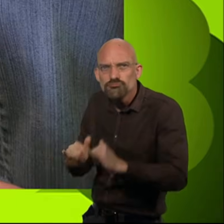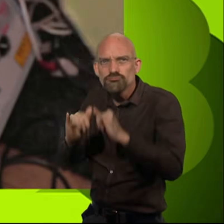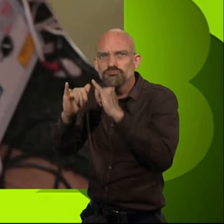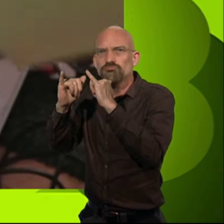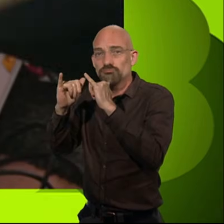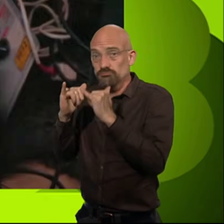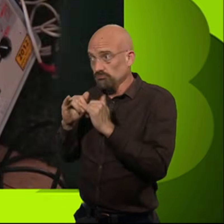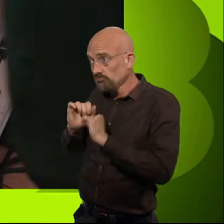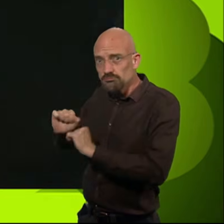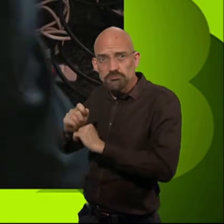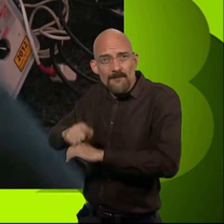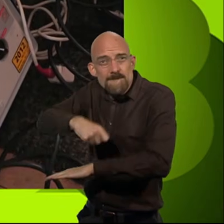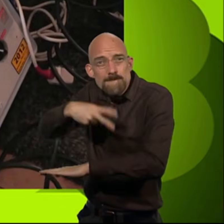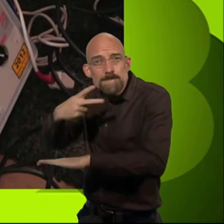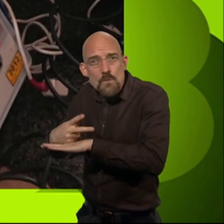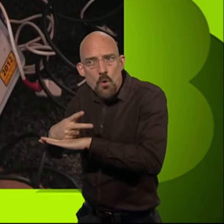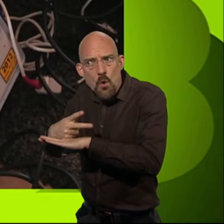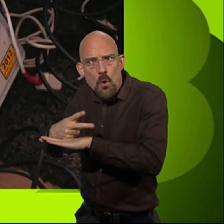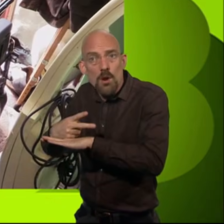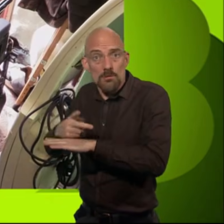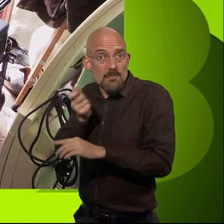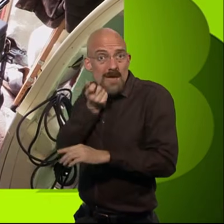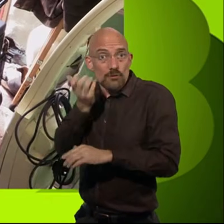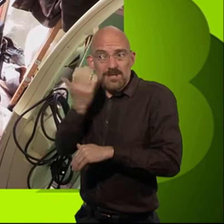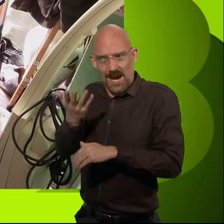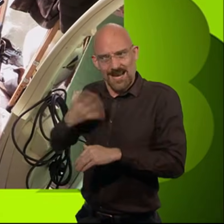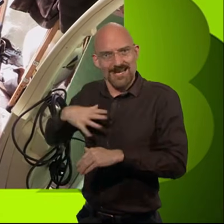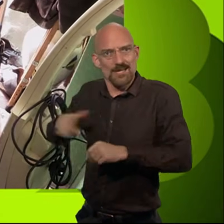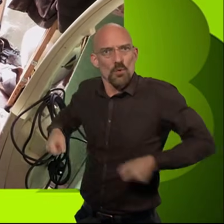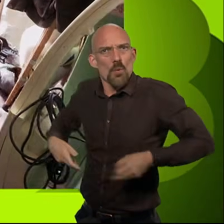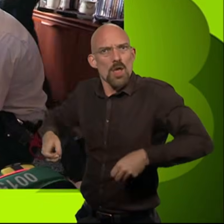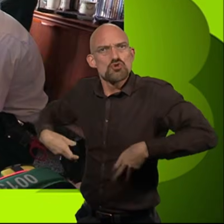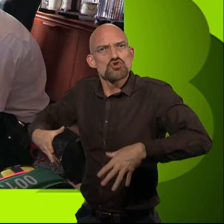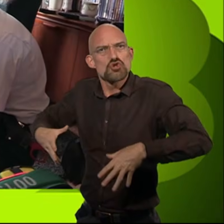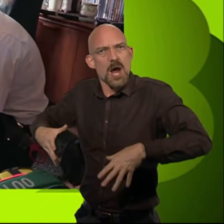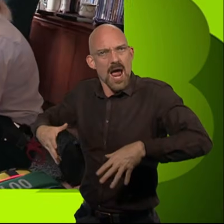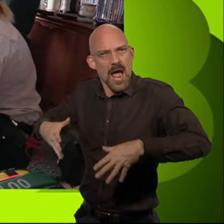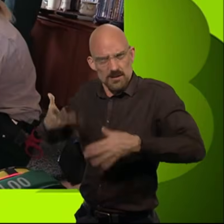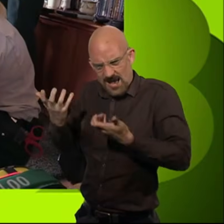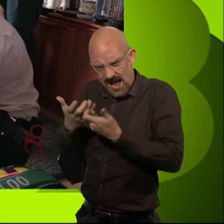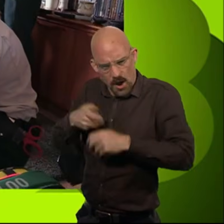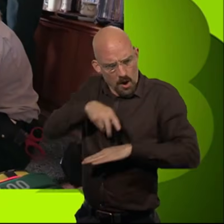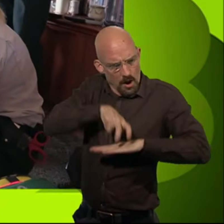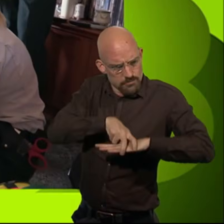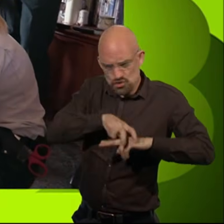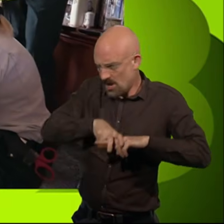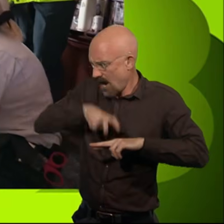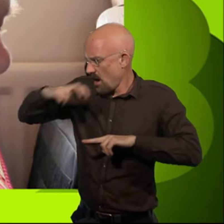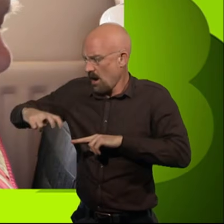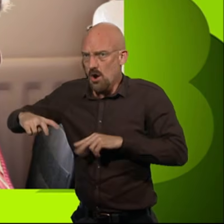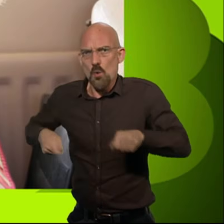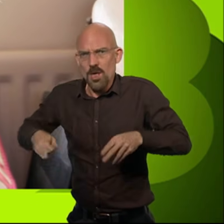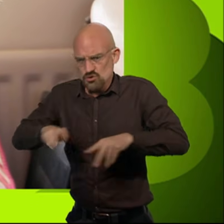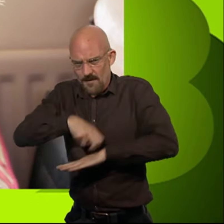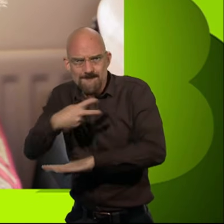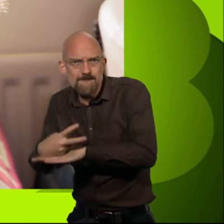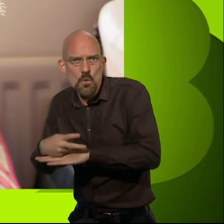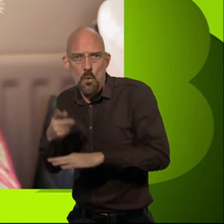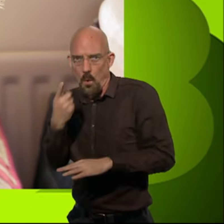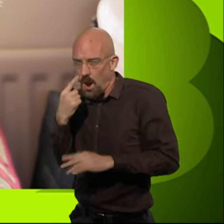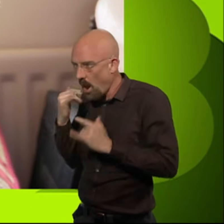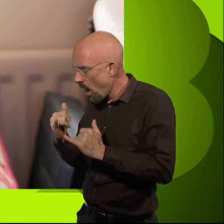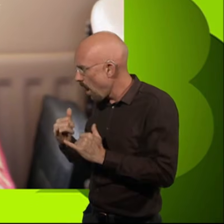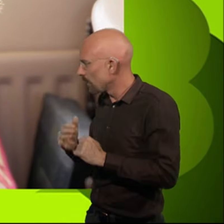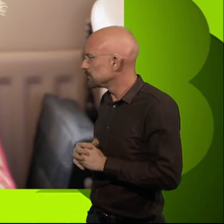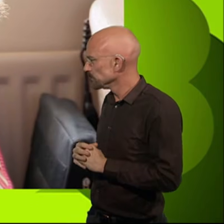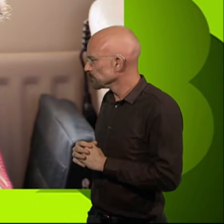every day from his armchair to his wheelchair. You sound a bit chesty when you're breathing. You've been feeling unwell recently. I can't shake off a